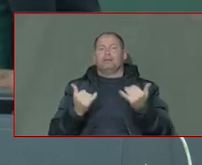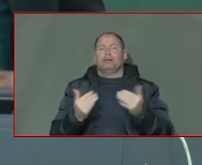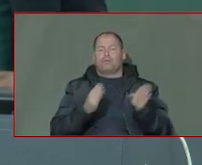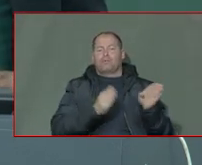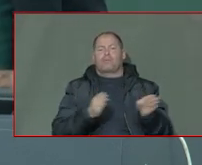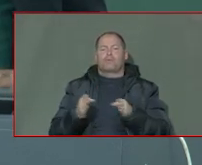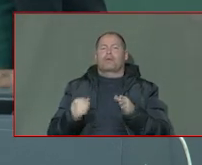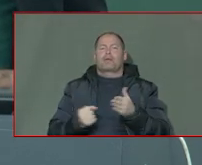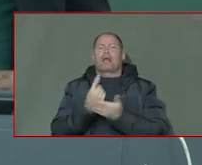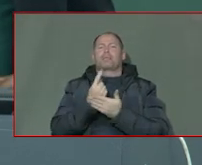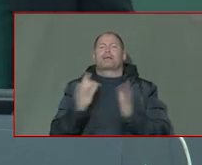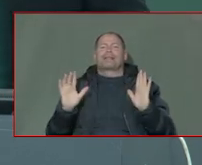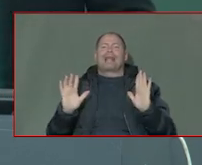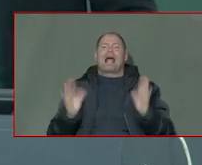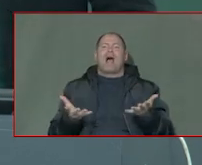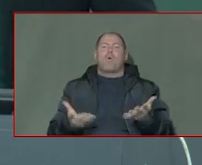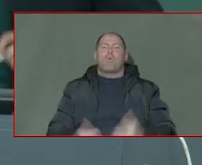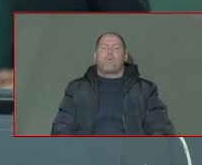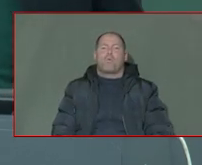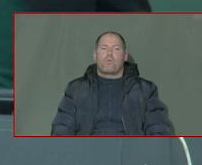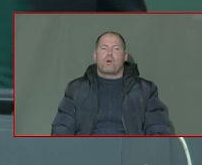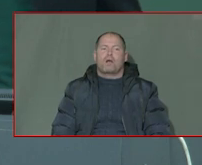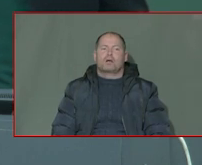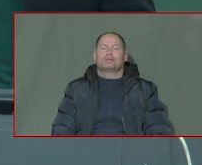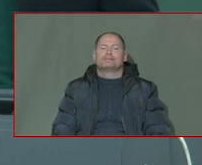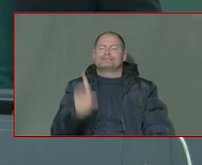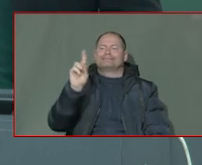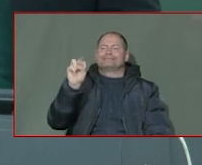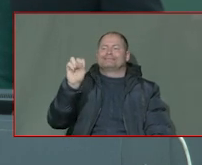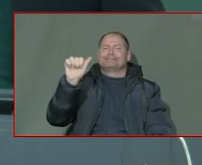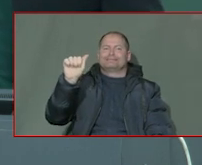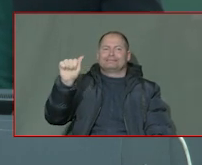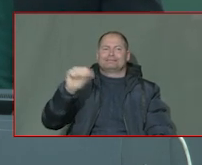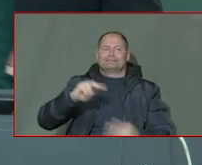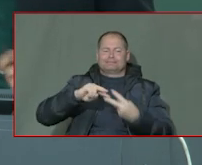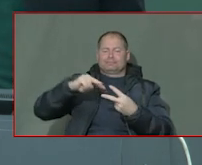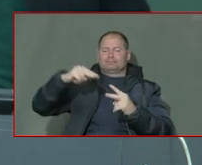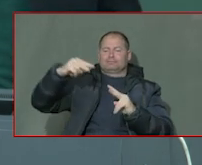occur? The DNA double helix